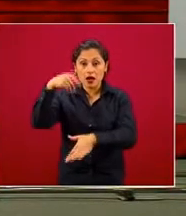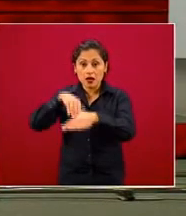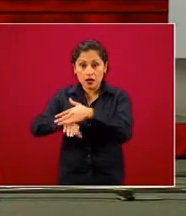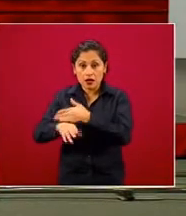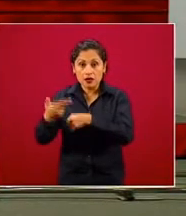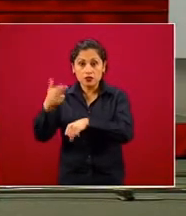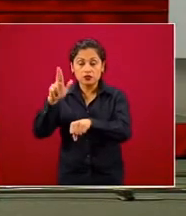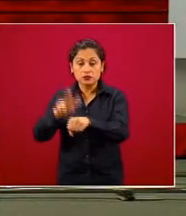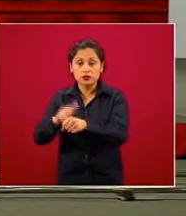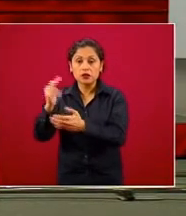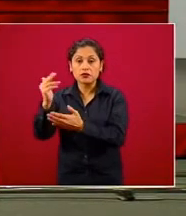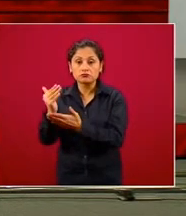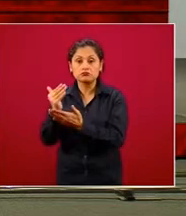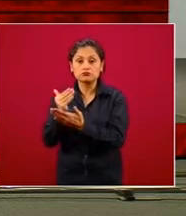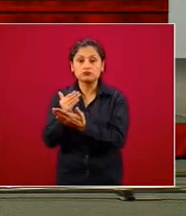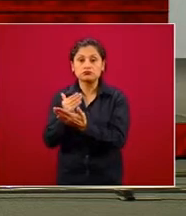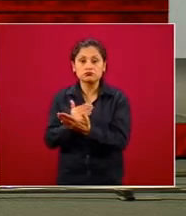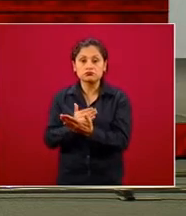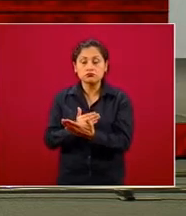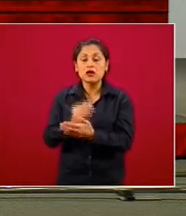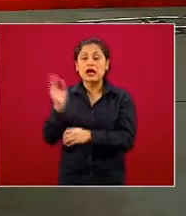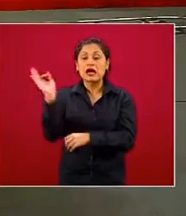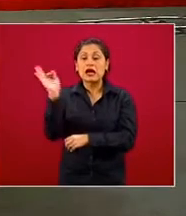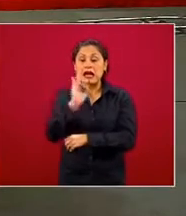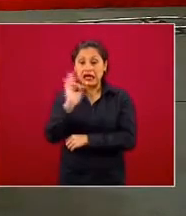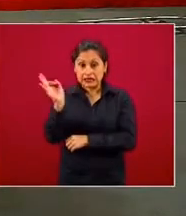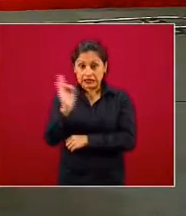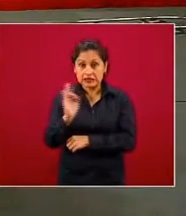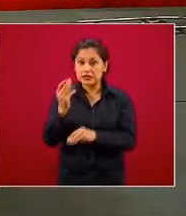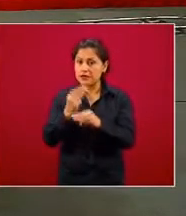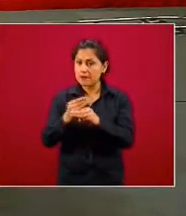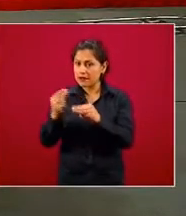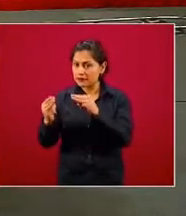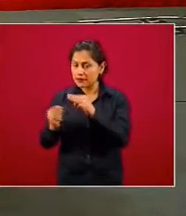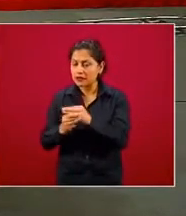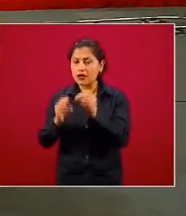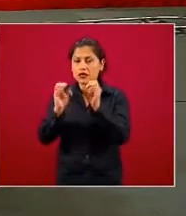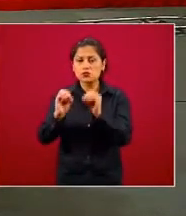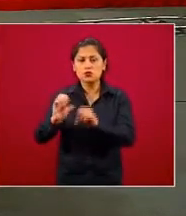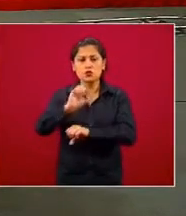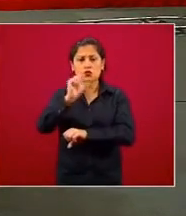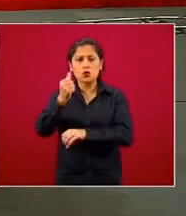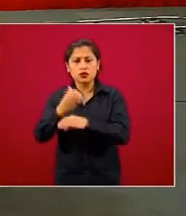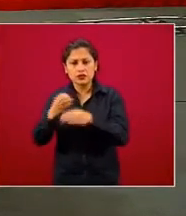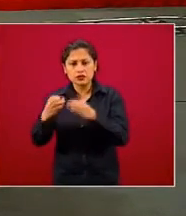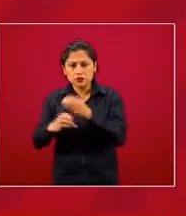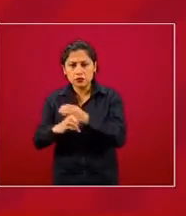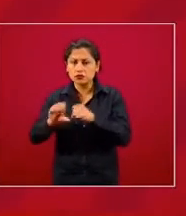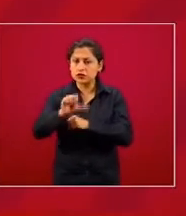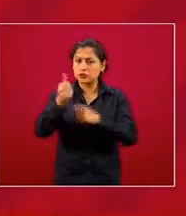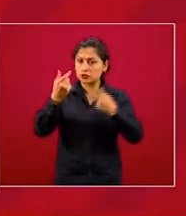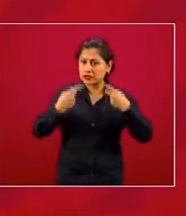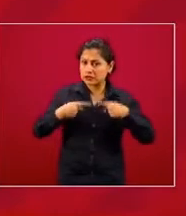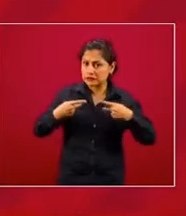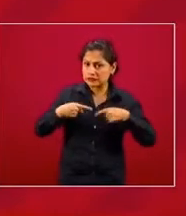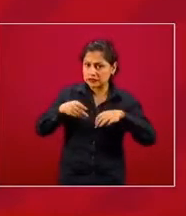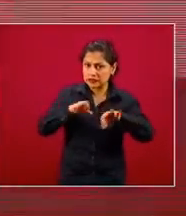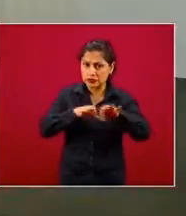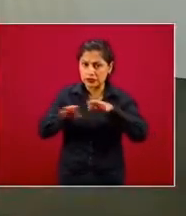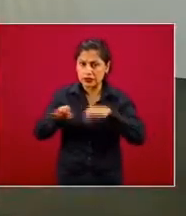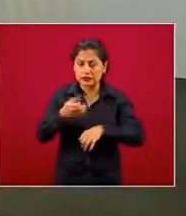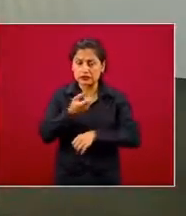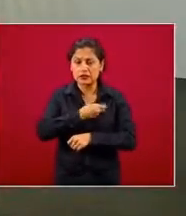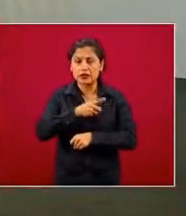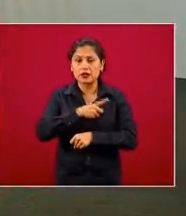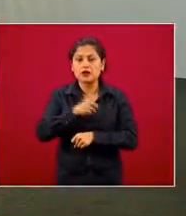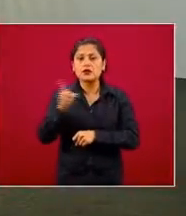equipos resources, but profesionales, no other solamente los types of recursos resources that can materiales o be made tecnológicos, available to pueden estar support al servicio other de cities, other apoyar regions, and other otras states that, ciudades, at otras